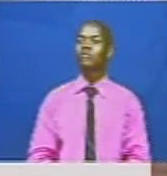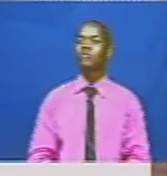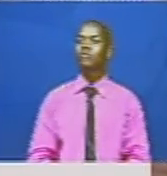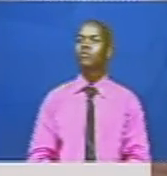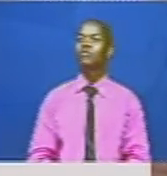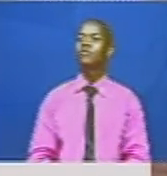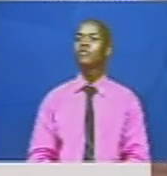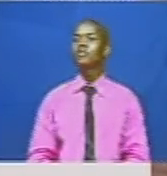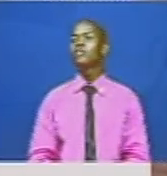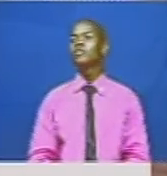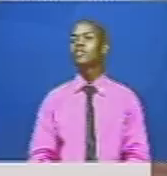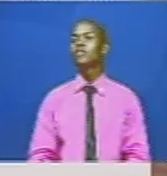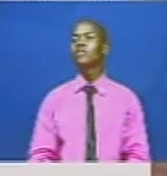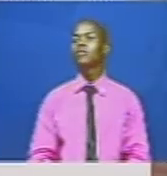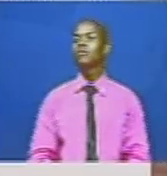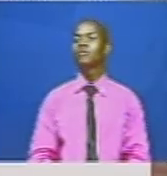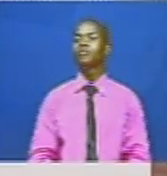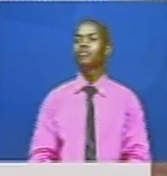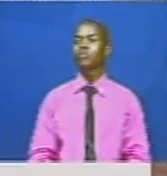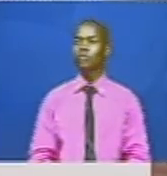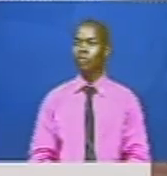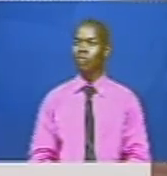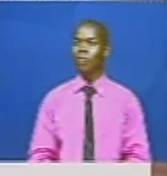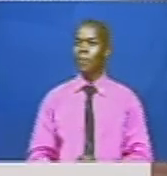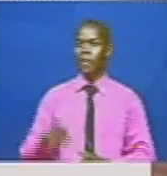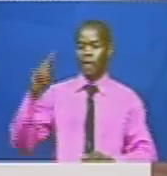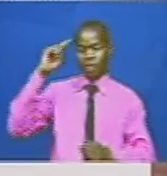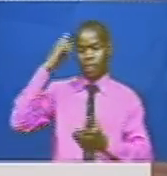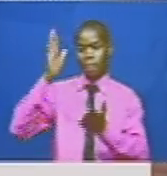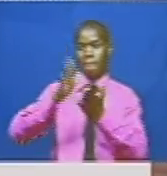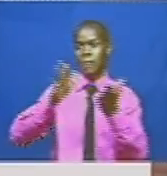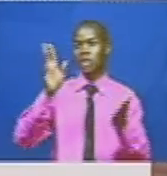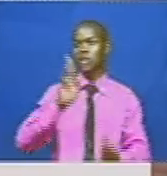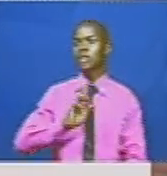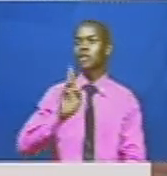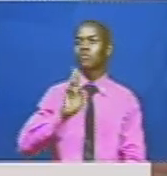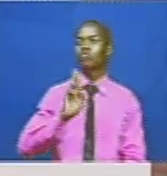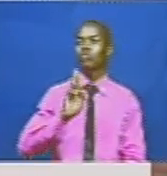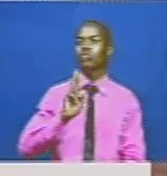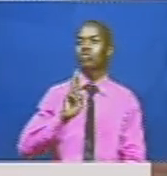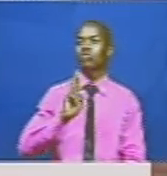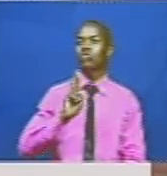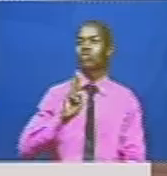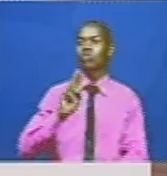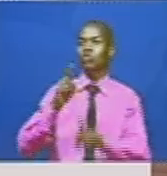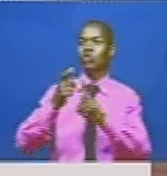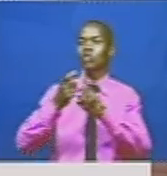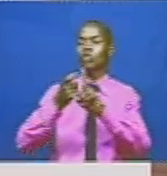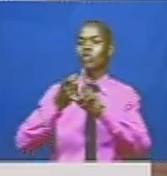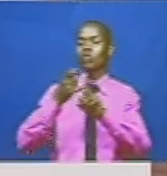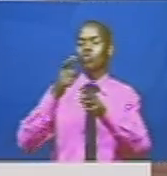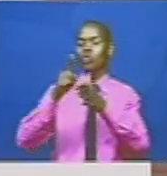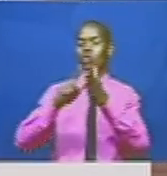There is. I think the biggest risk we are facing at the moment is from the past issues we've been